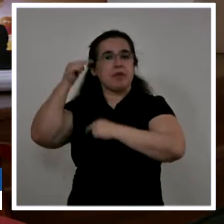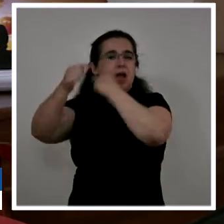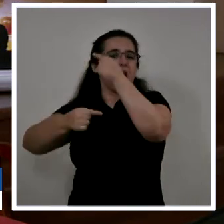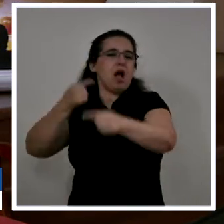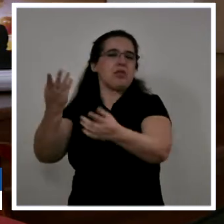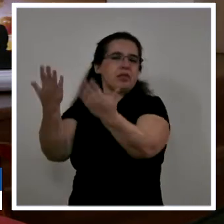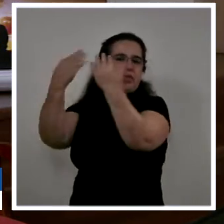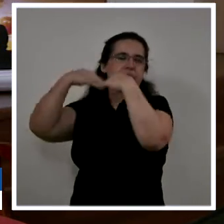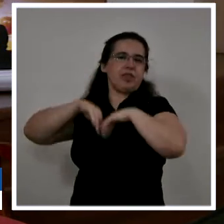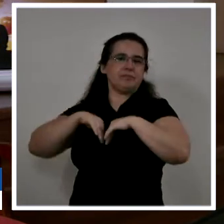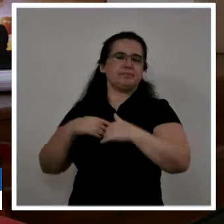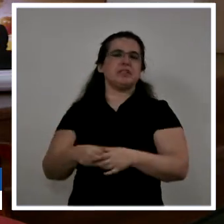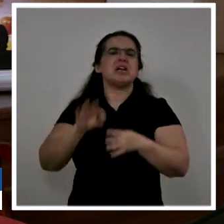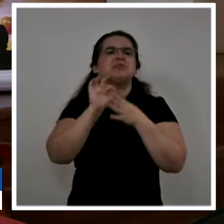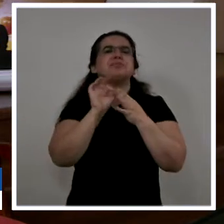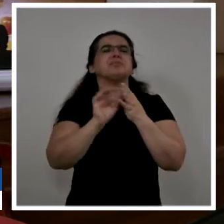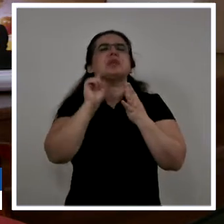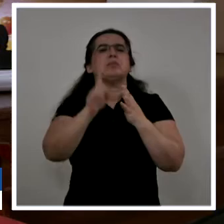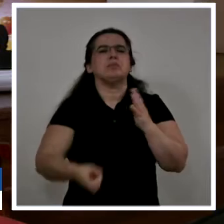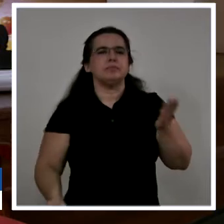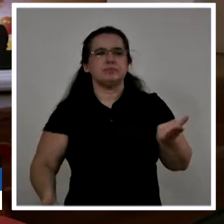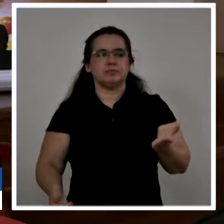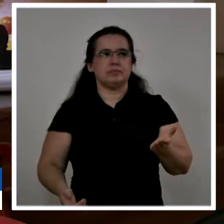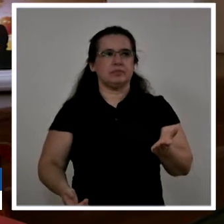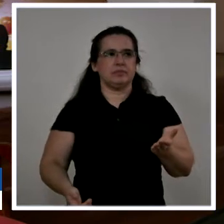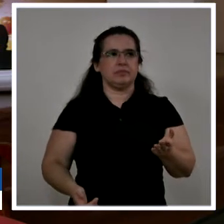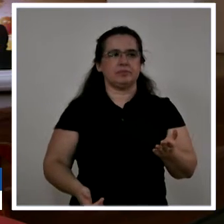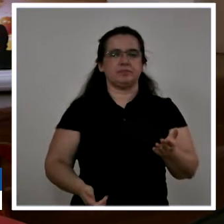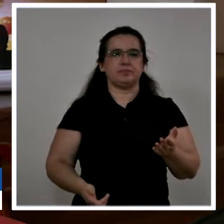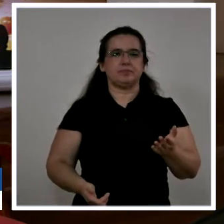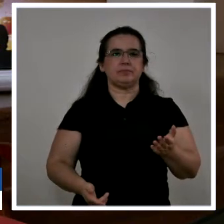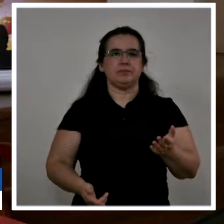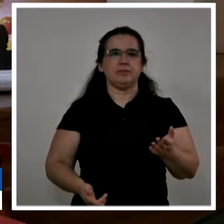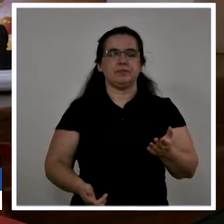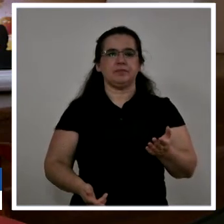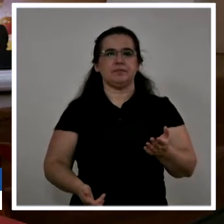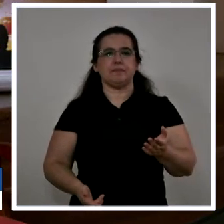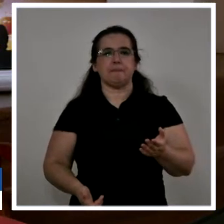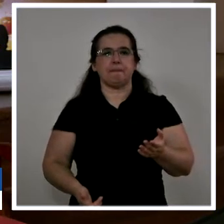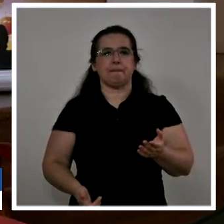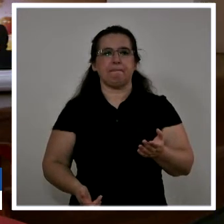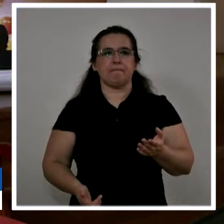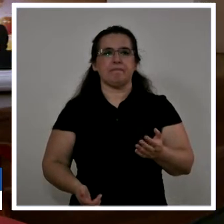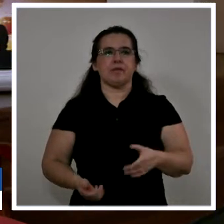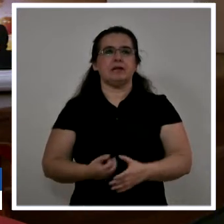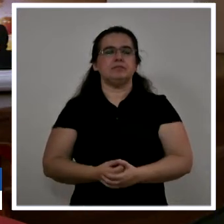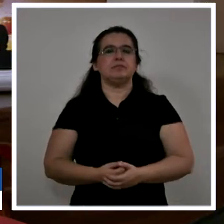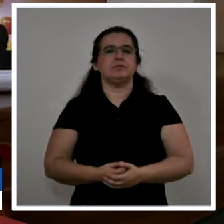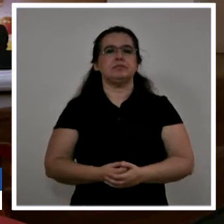O que é o caráter? Another place we're told that character is thoughts and feelings